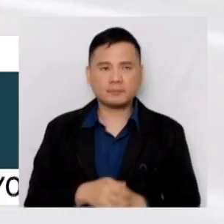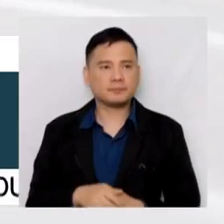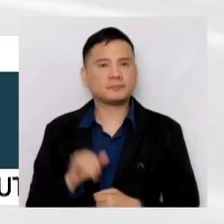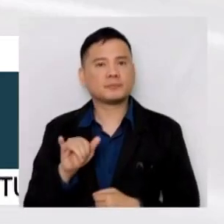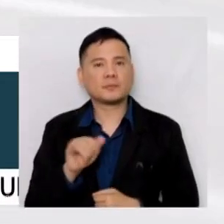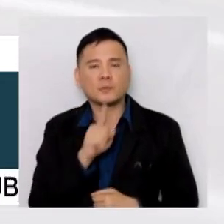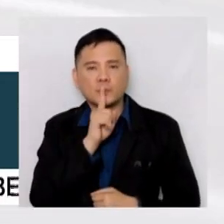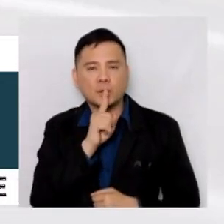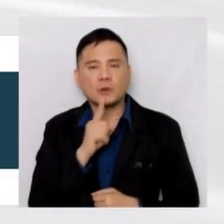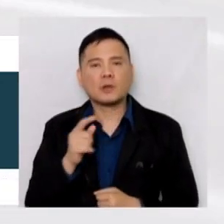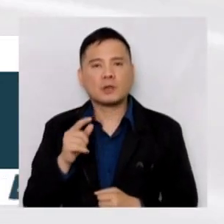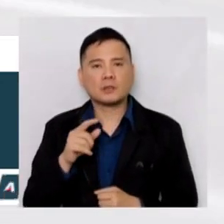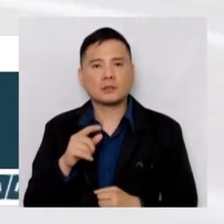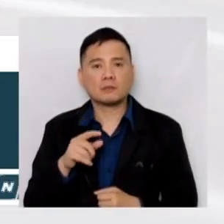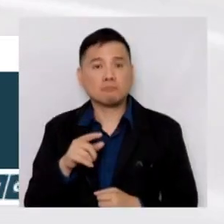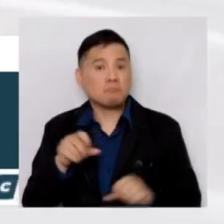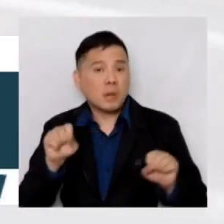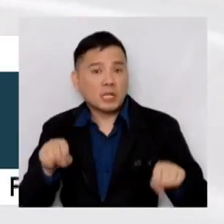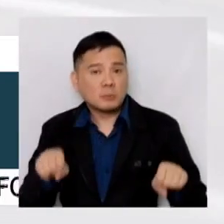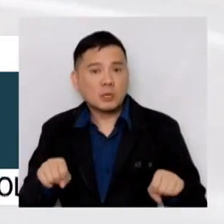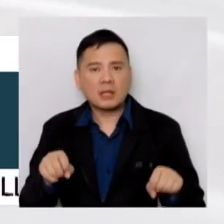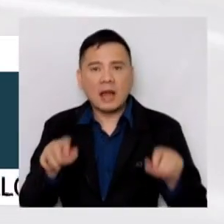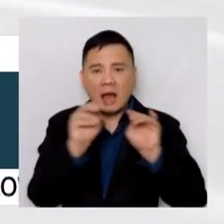ASEAN plus one, but also